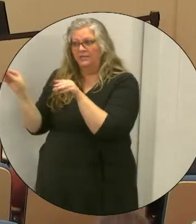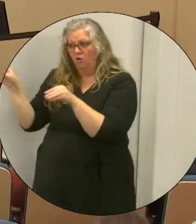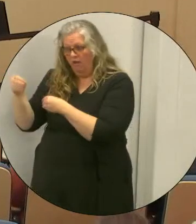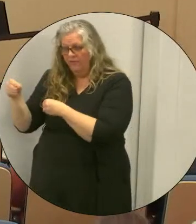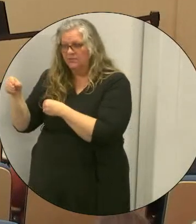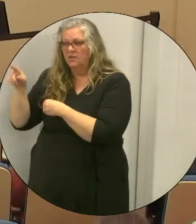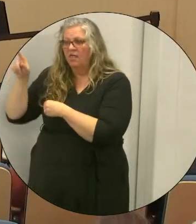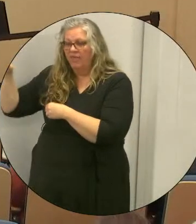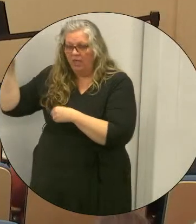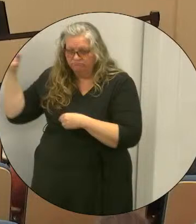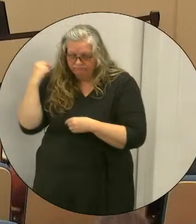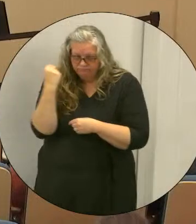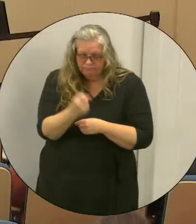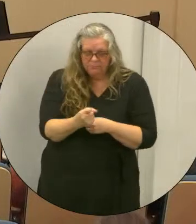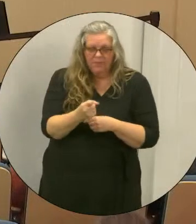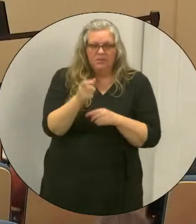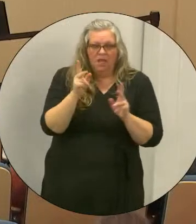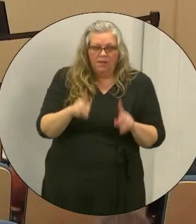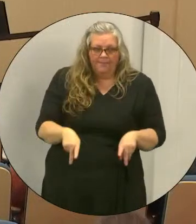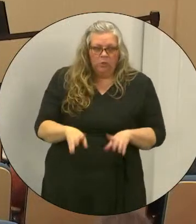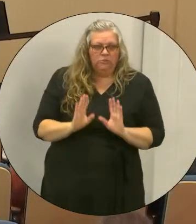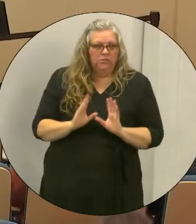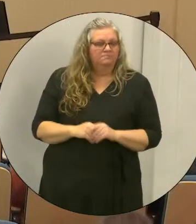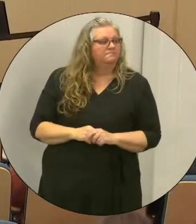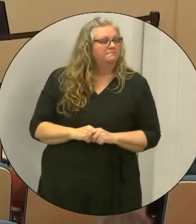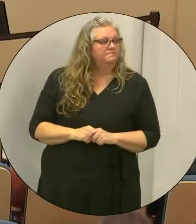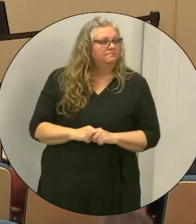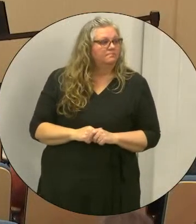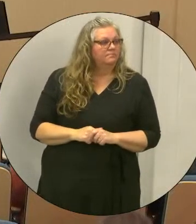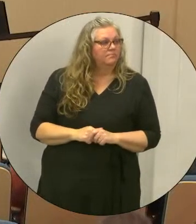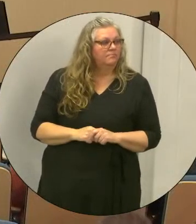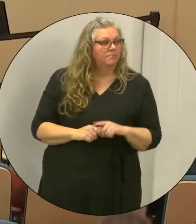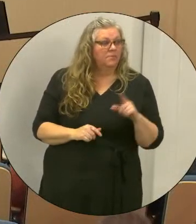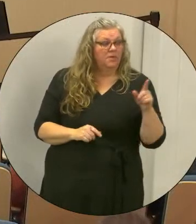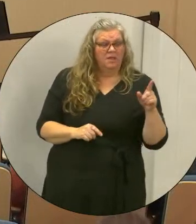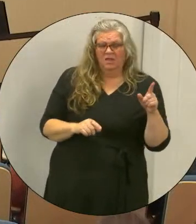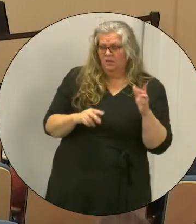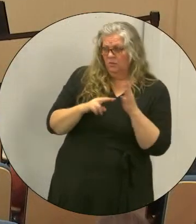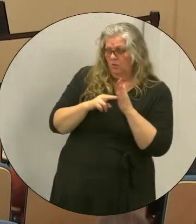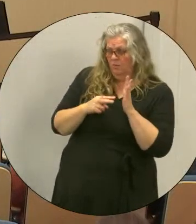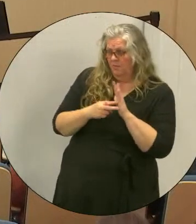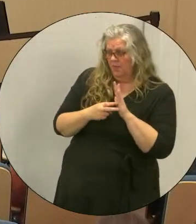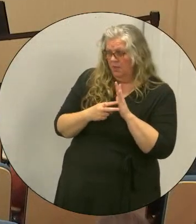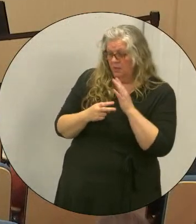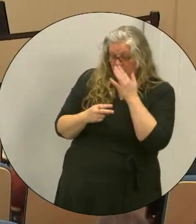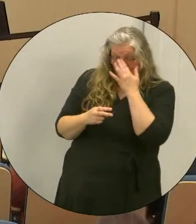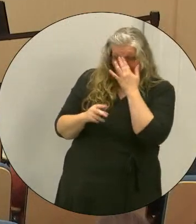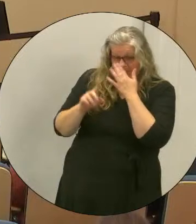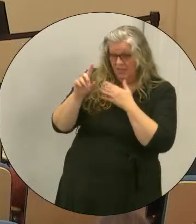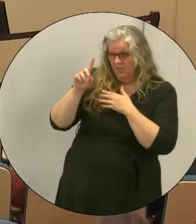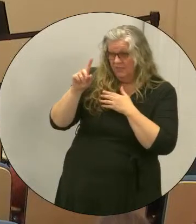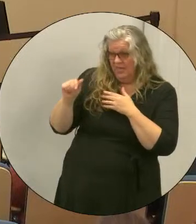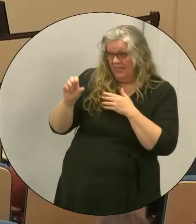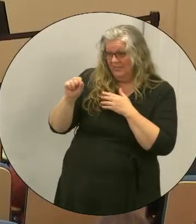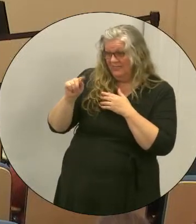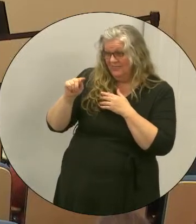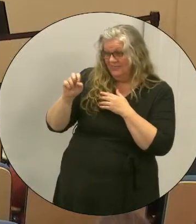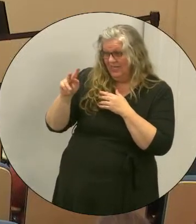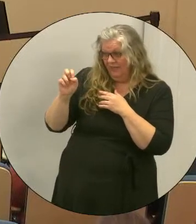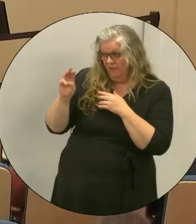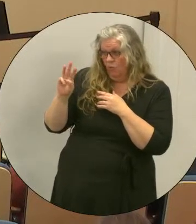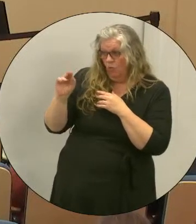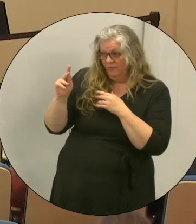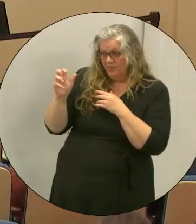get to assign the person. So it would be District Attorney Steve Wolfson that we get